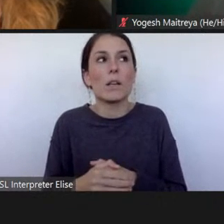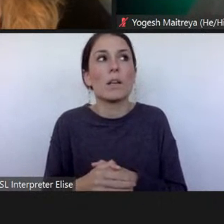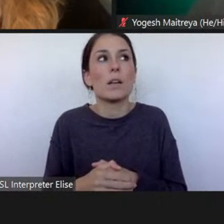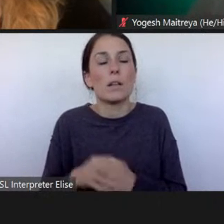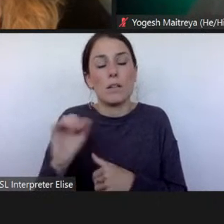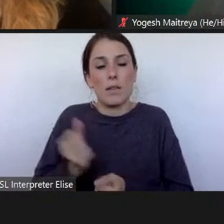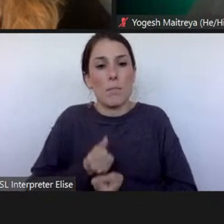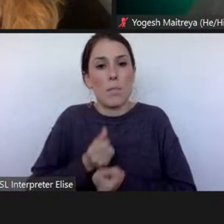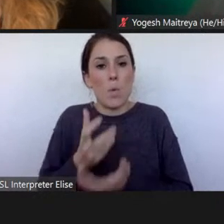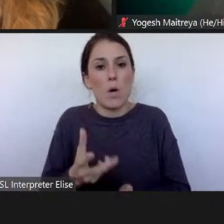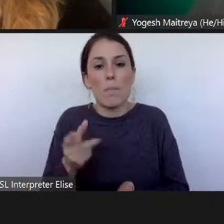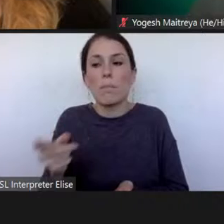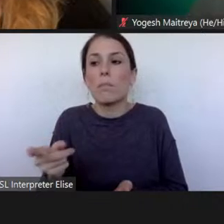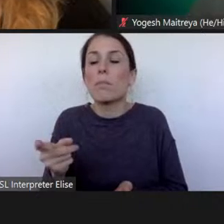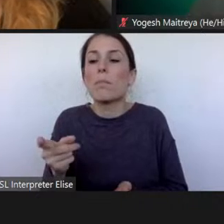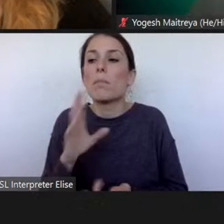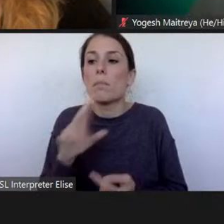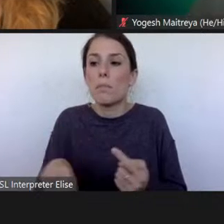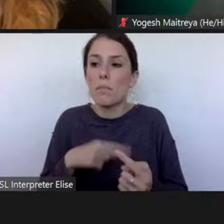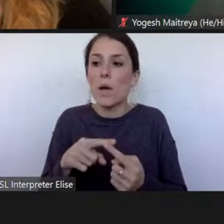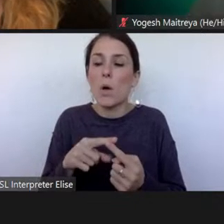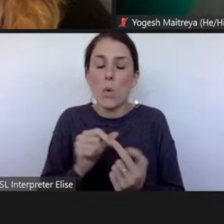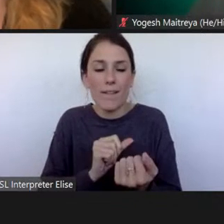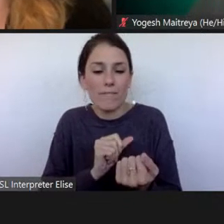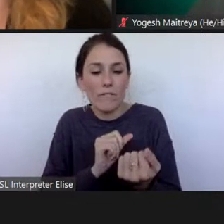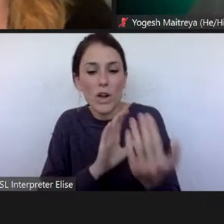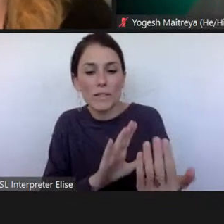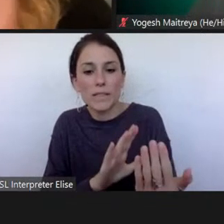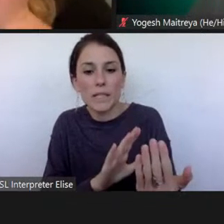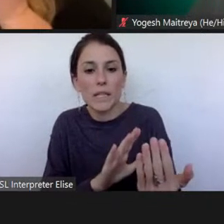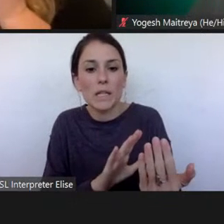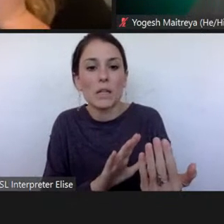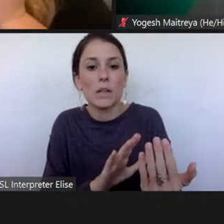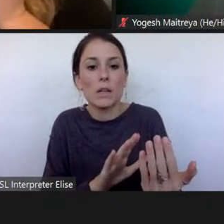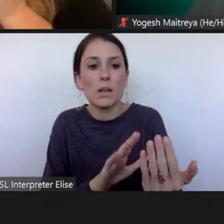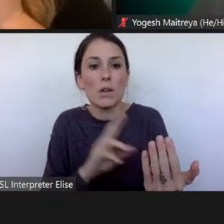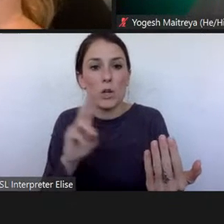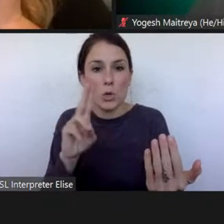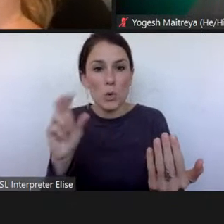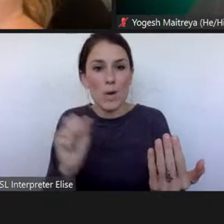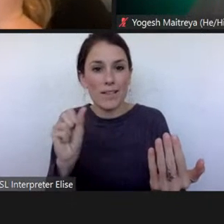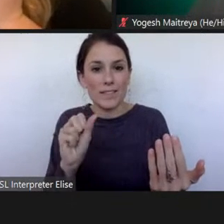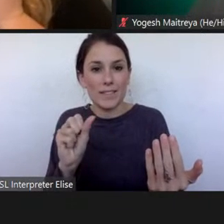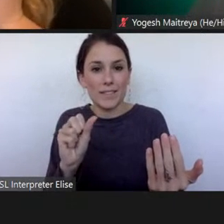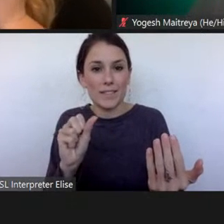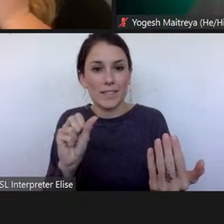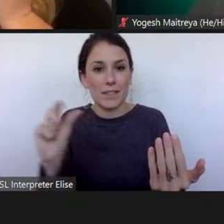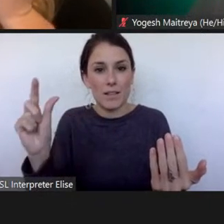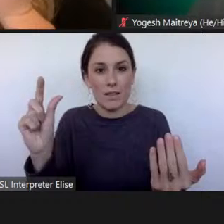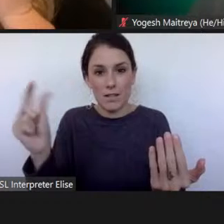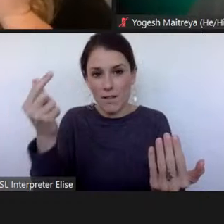she speaks of confronting US government officials